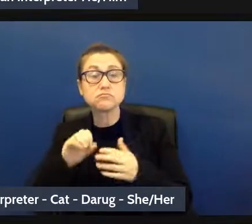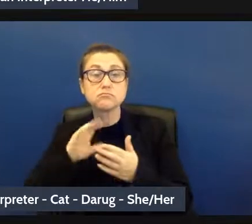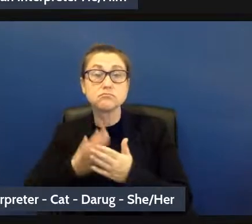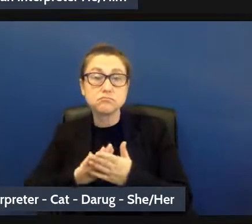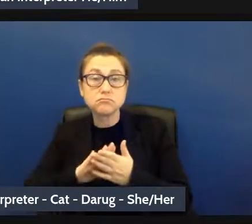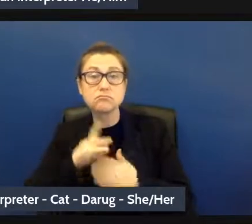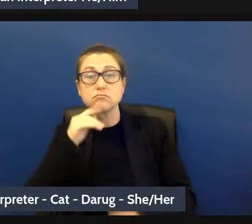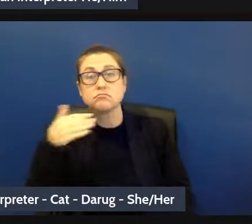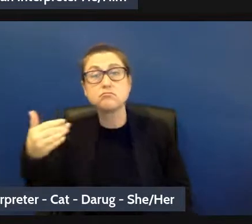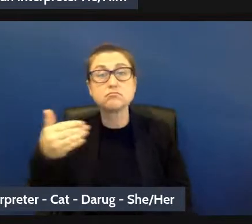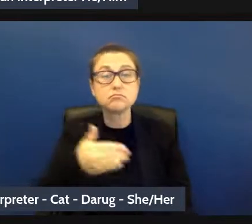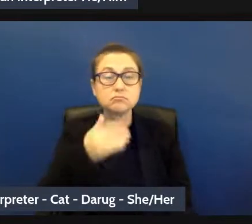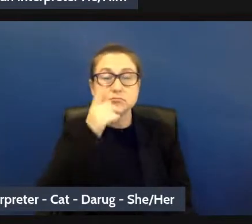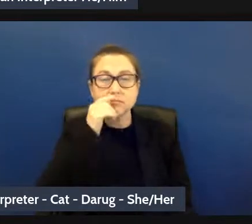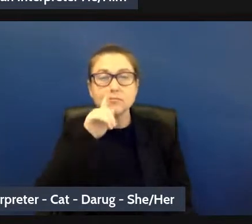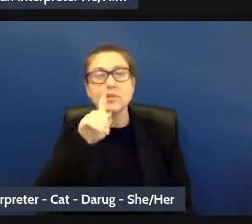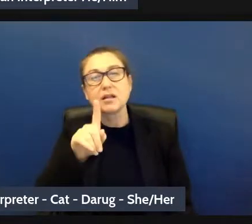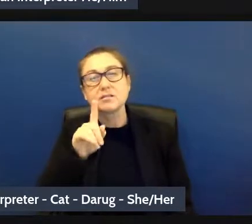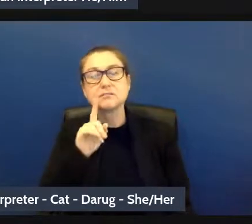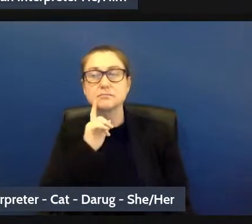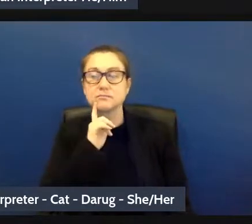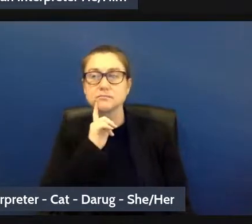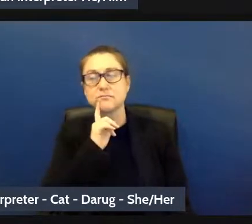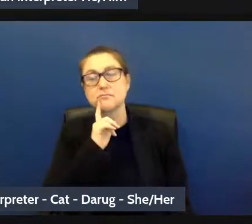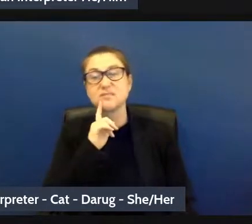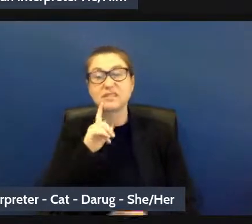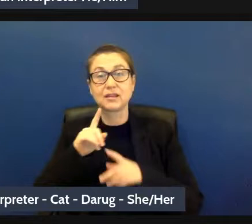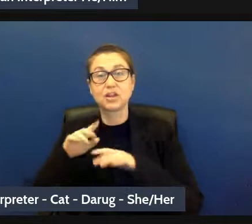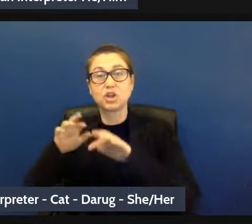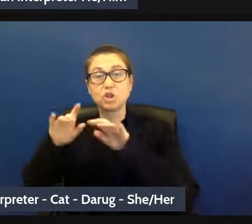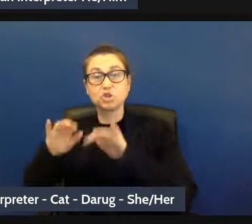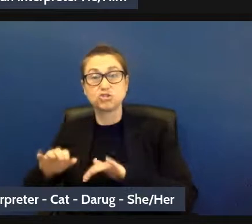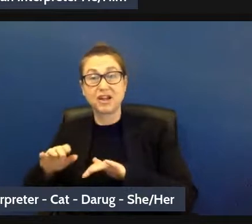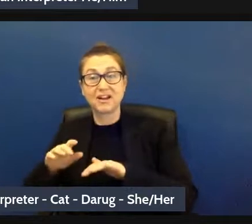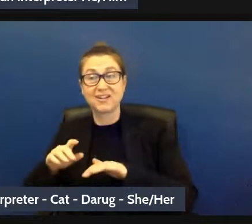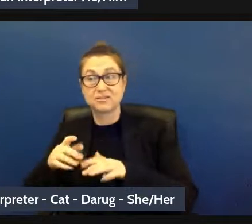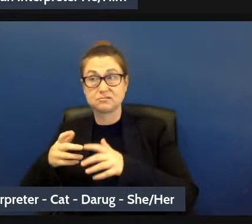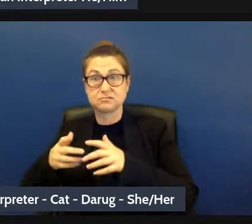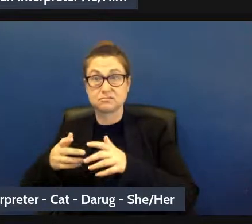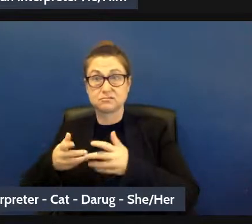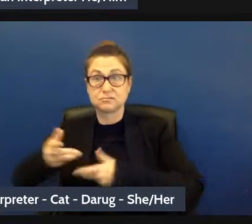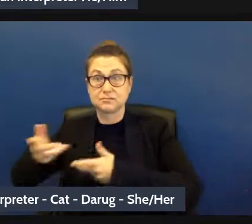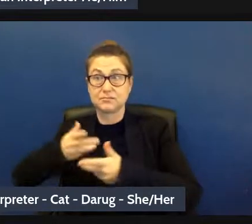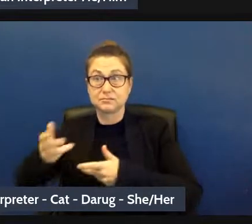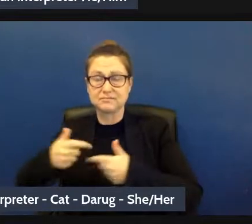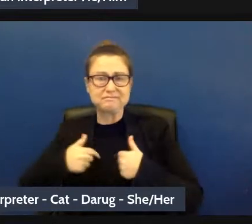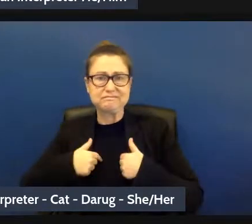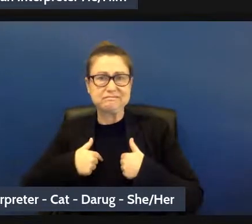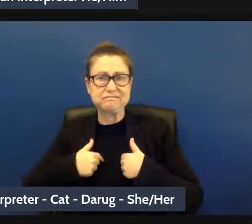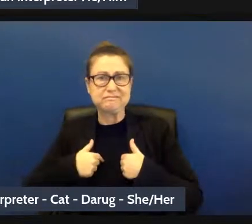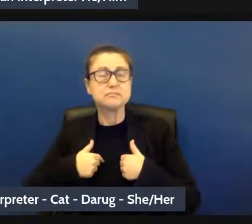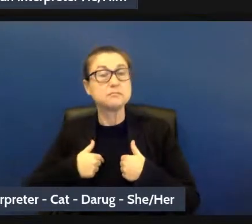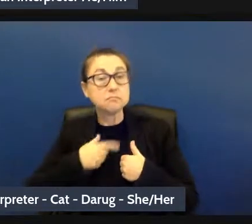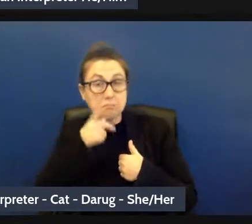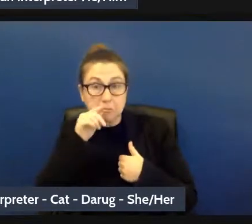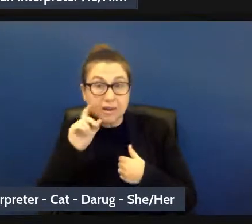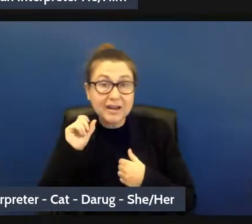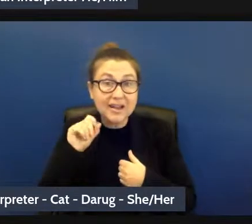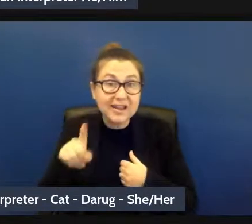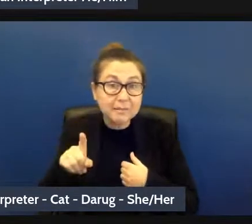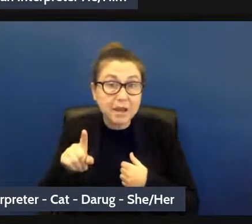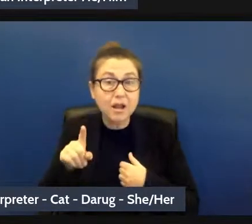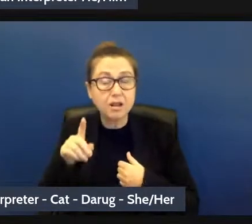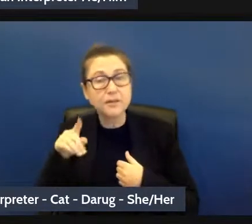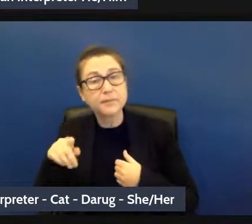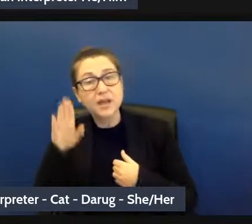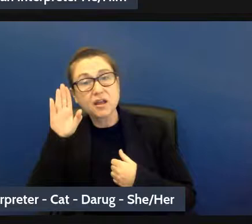forward. But again, if kind of chatting online isn't your thing, know that you can email us at the Stroke Register or give us a